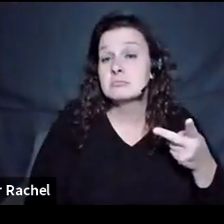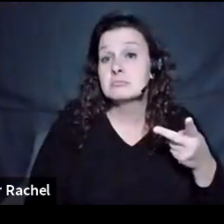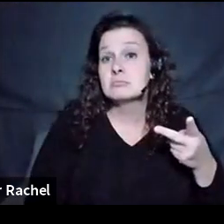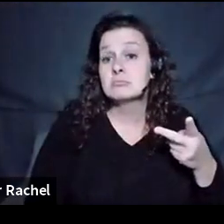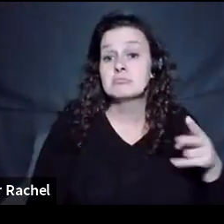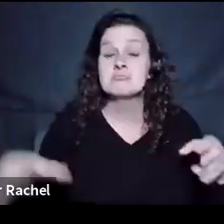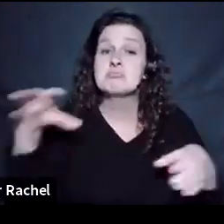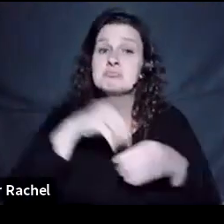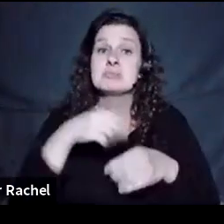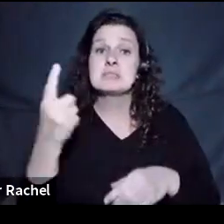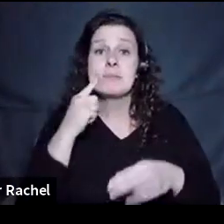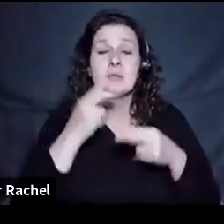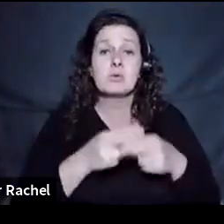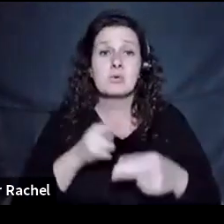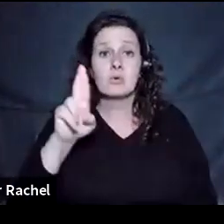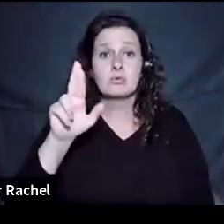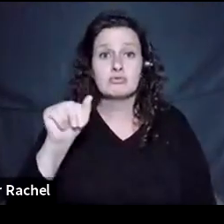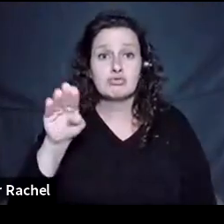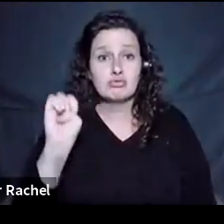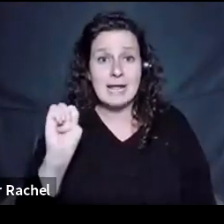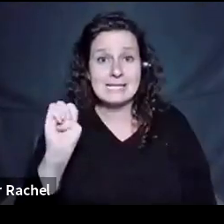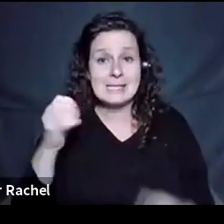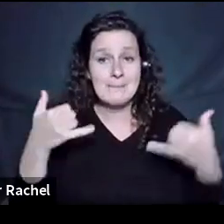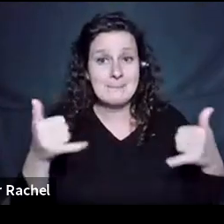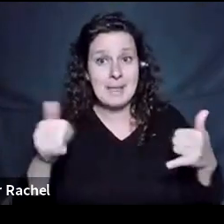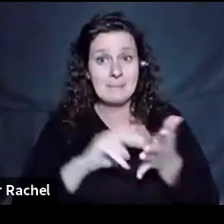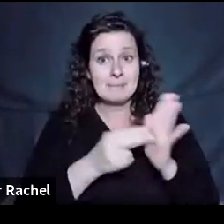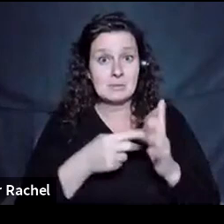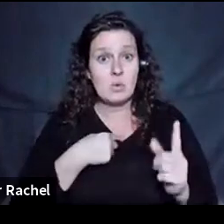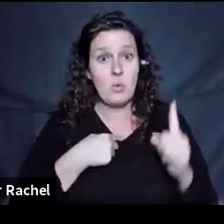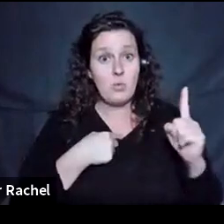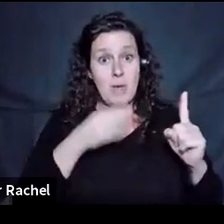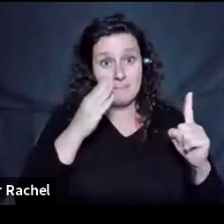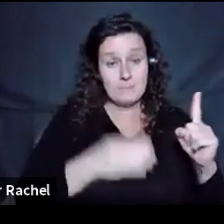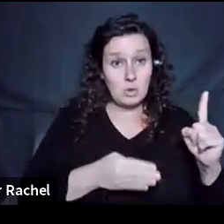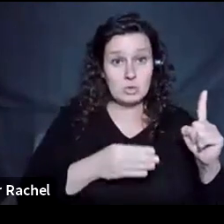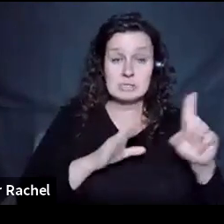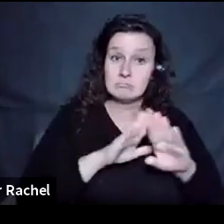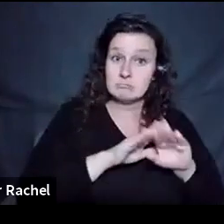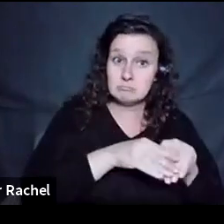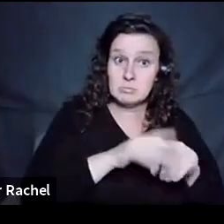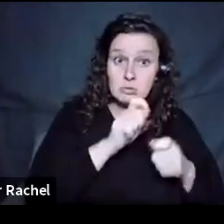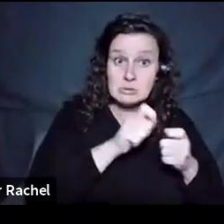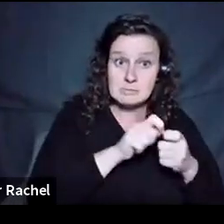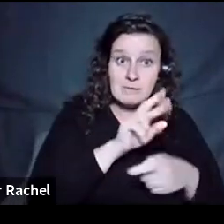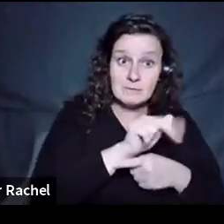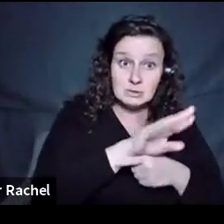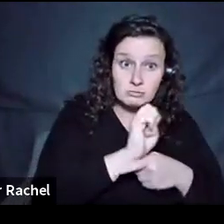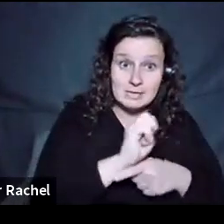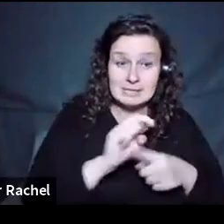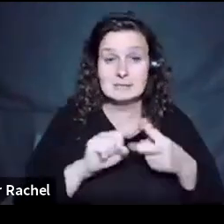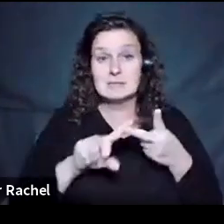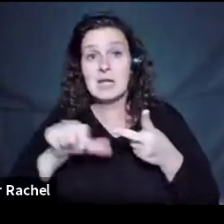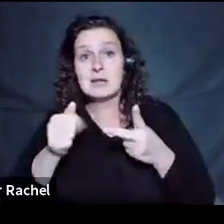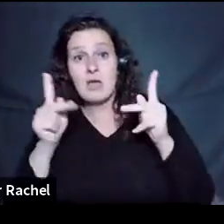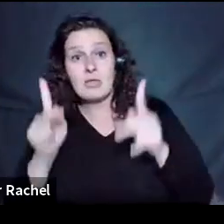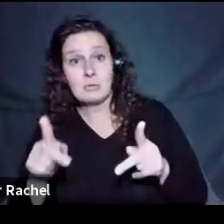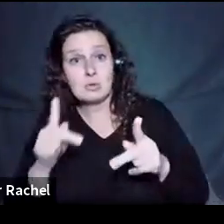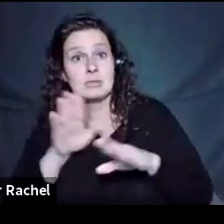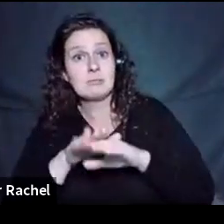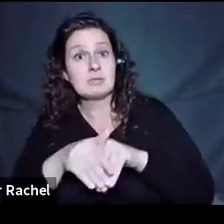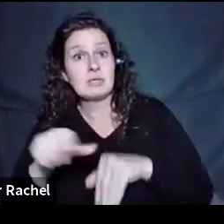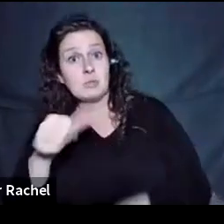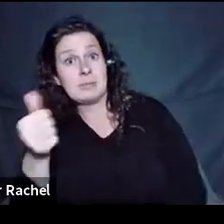engaging in something called race play, which is when you have one person pretending to be a certain race and another person pretending to be another